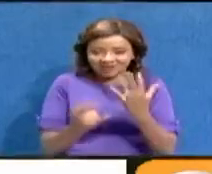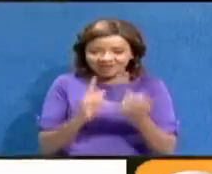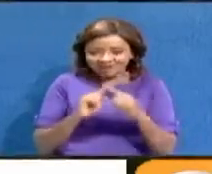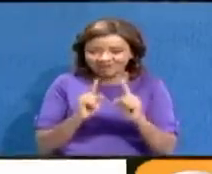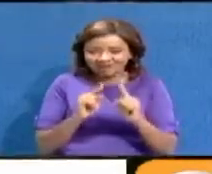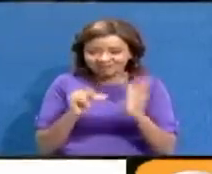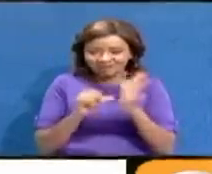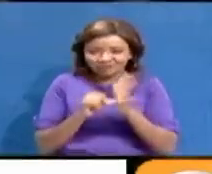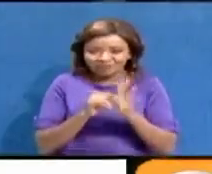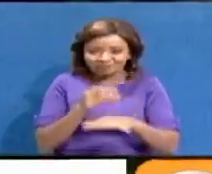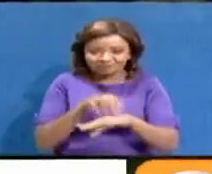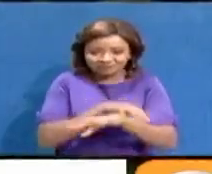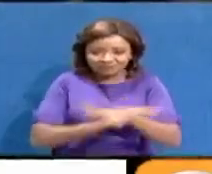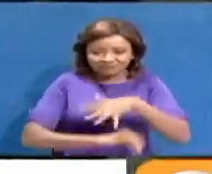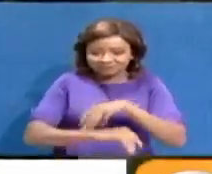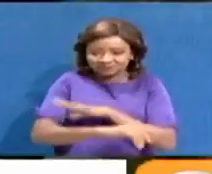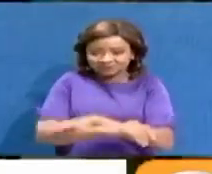incident.